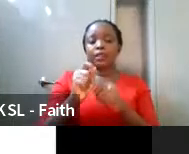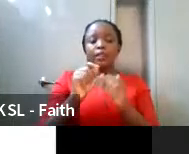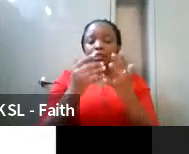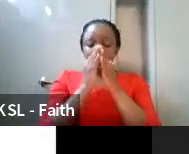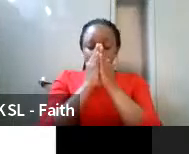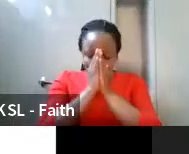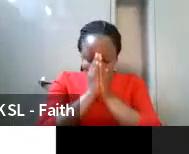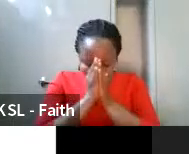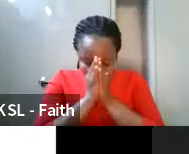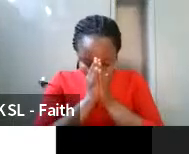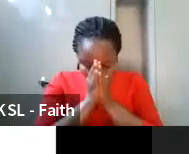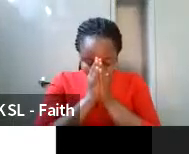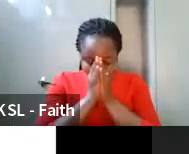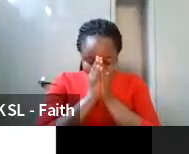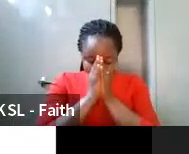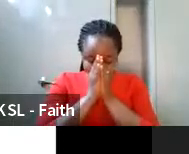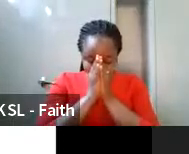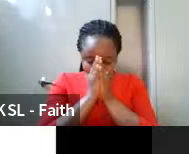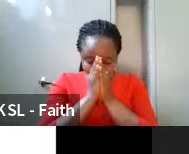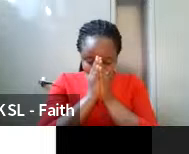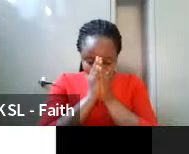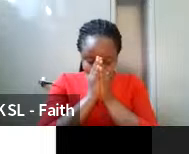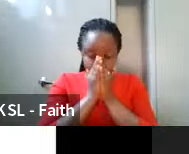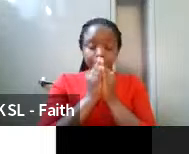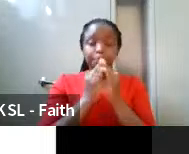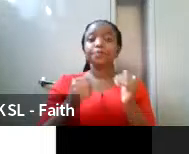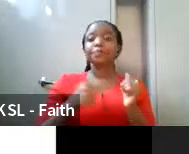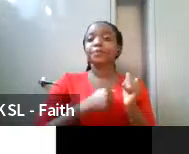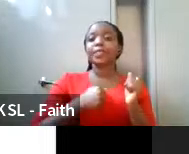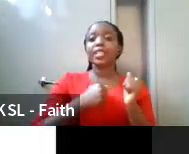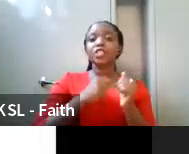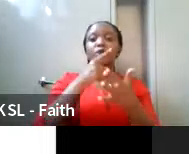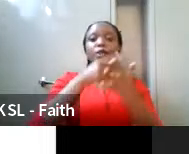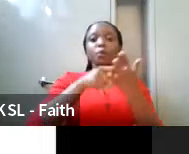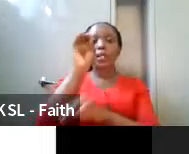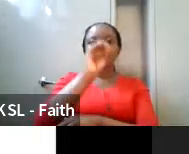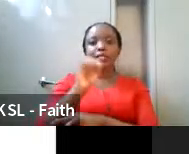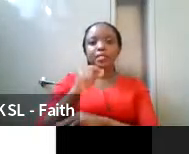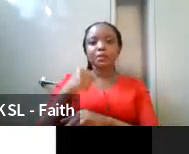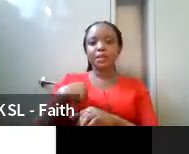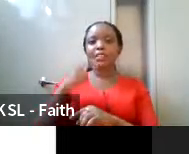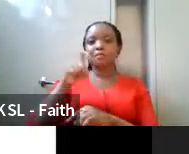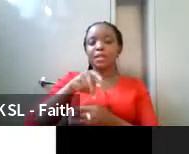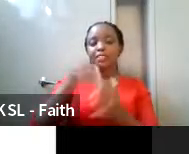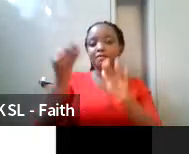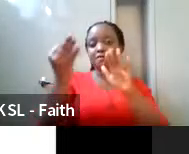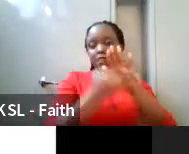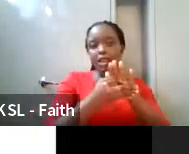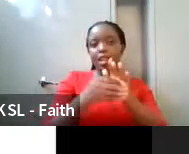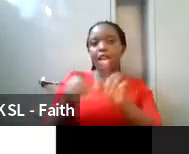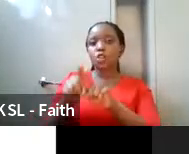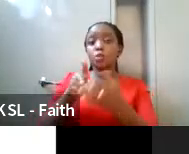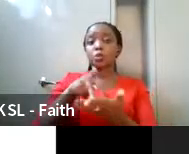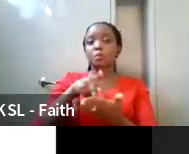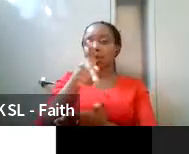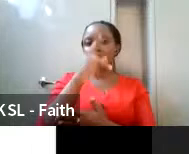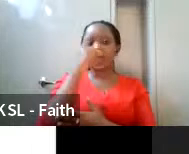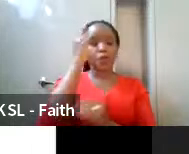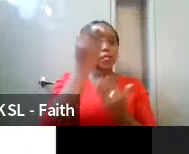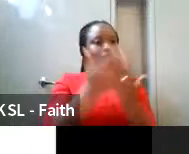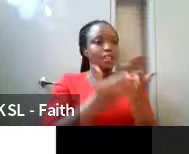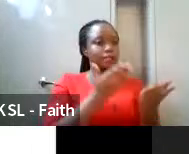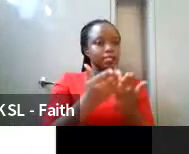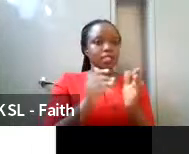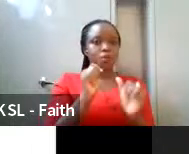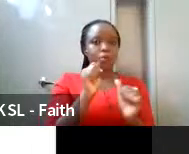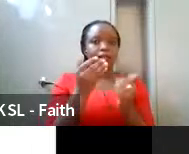returns, at what percentage am I supposed to, file and pay for, maybe the services that I've